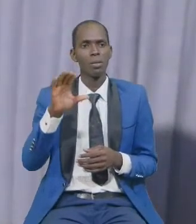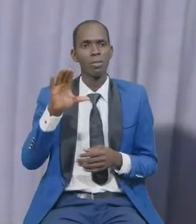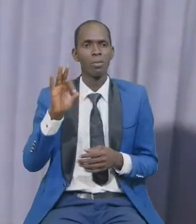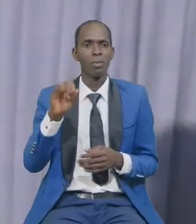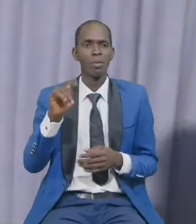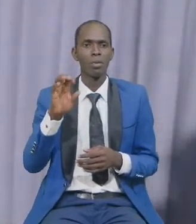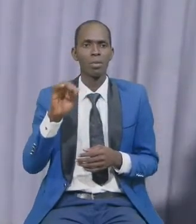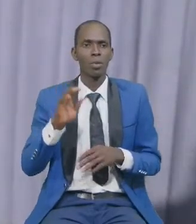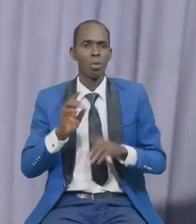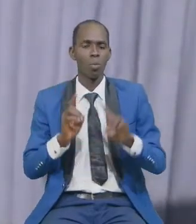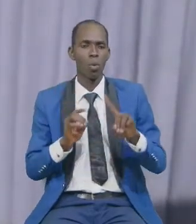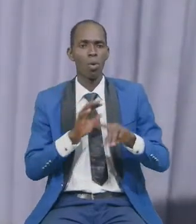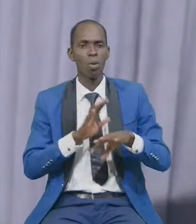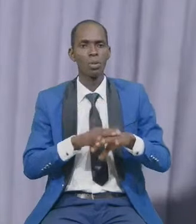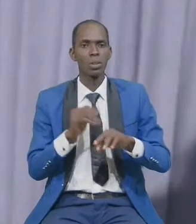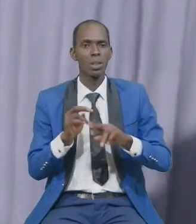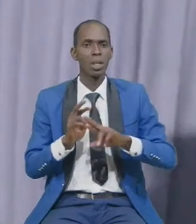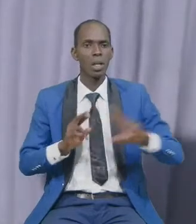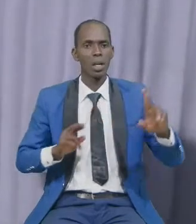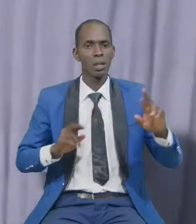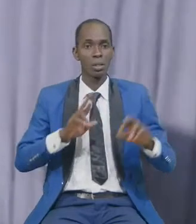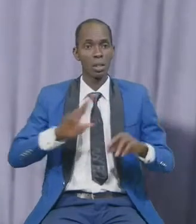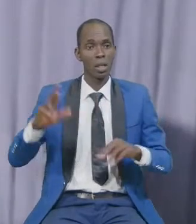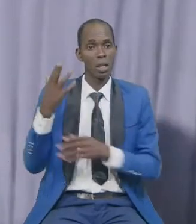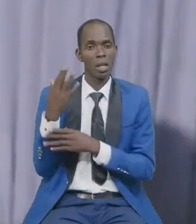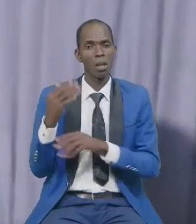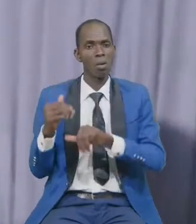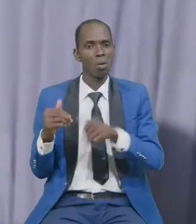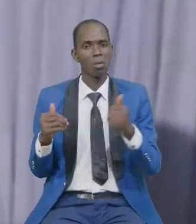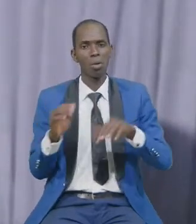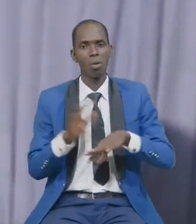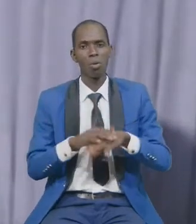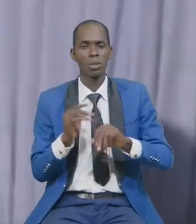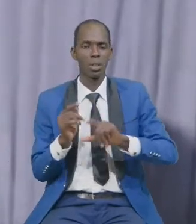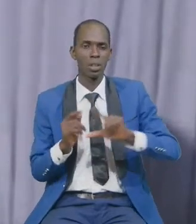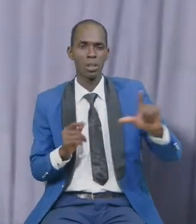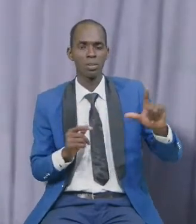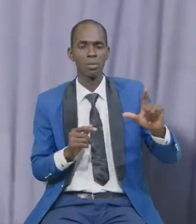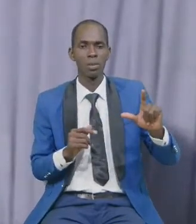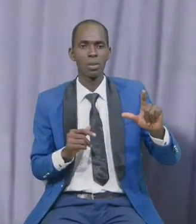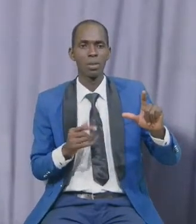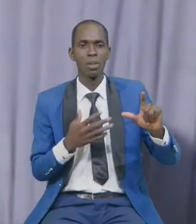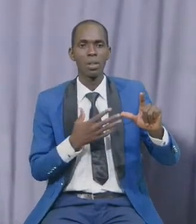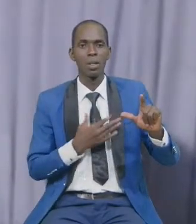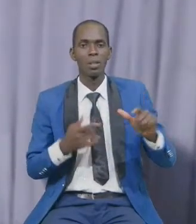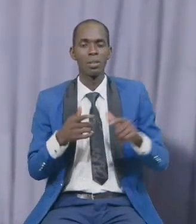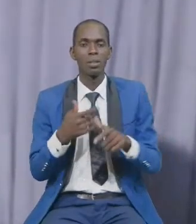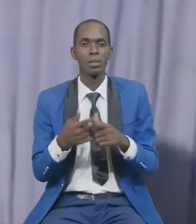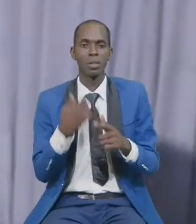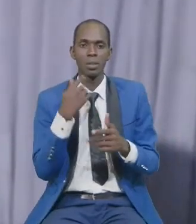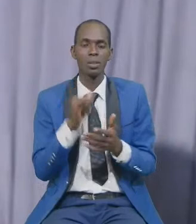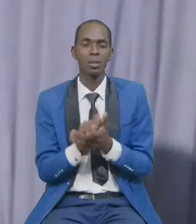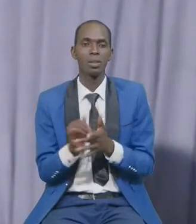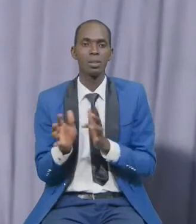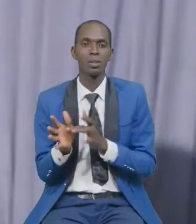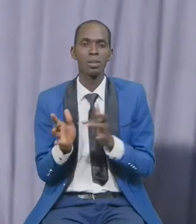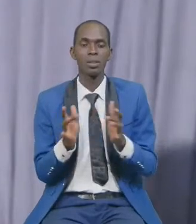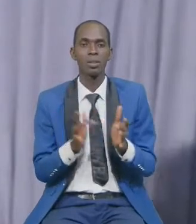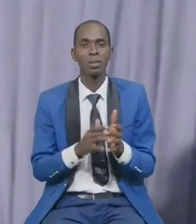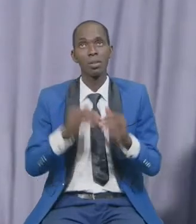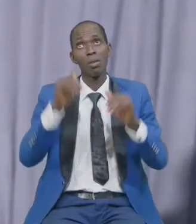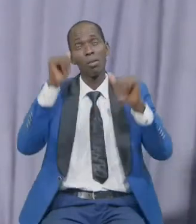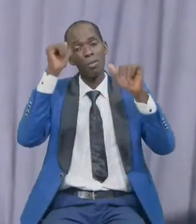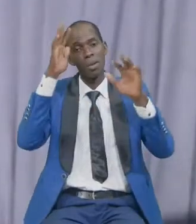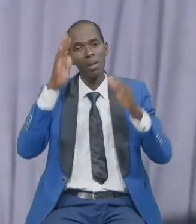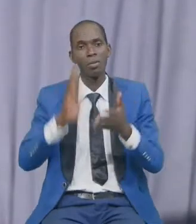the left. Then said Jesus, Father, forgive them,